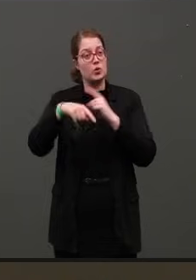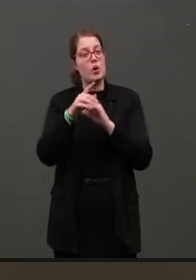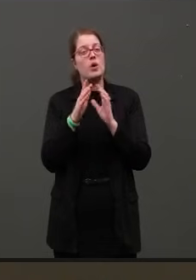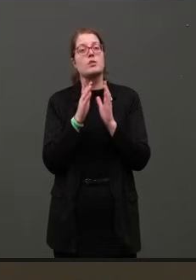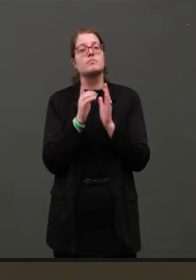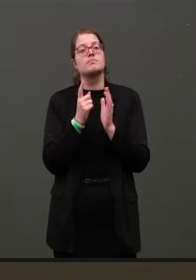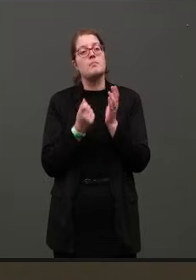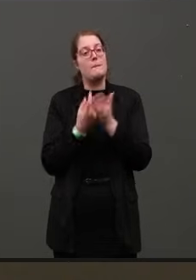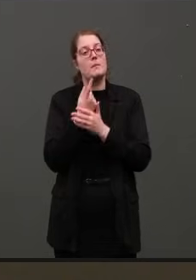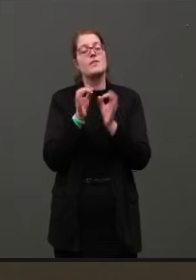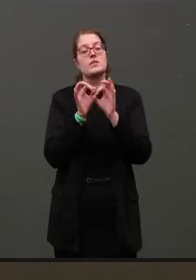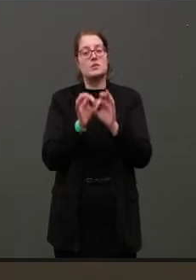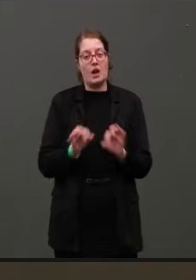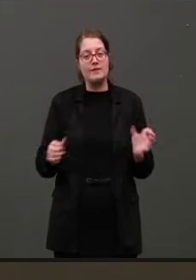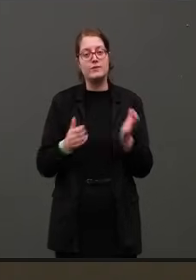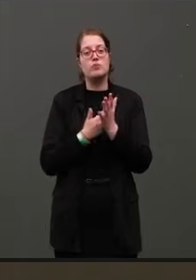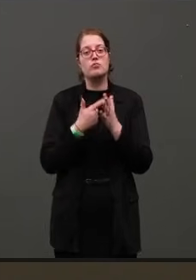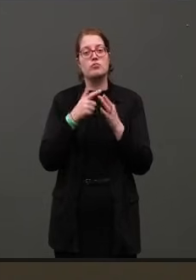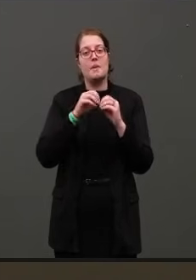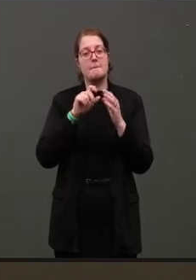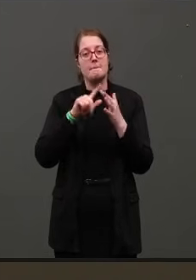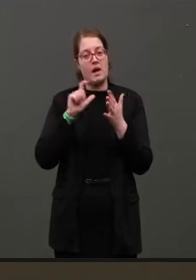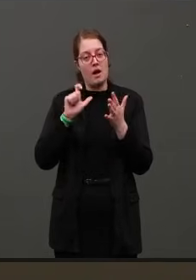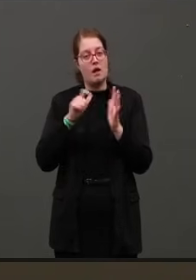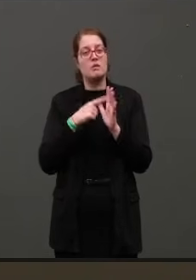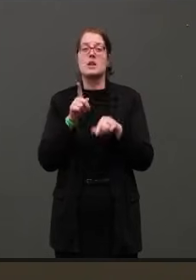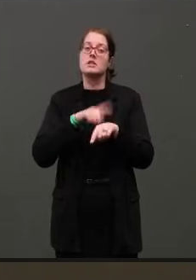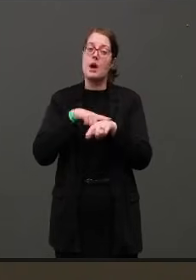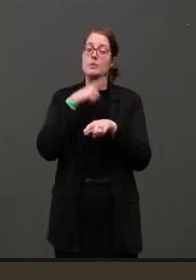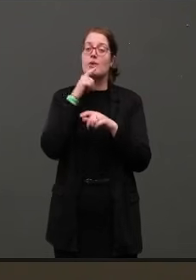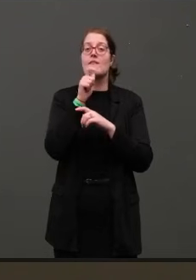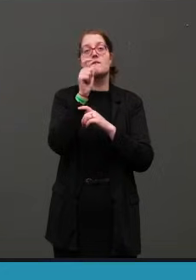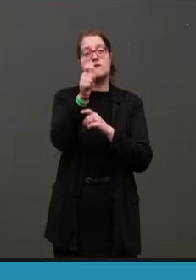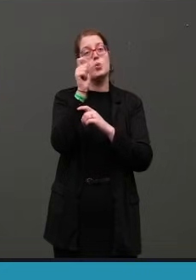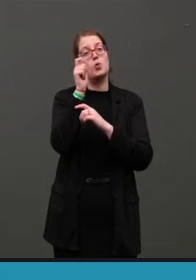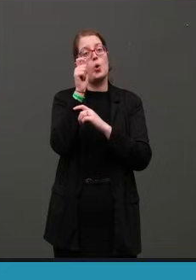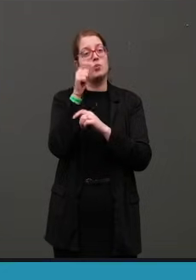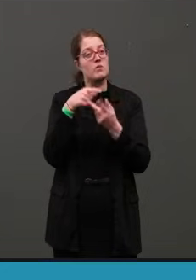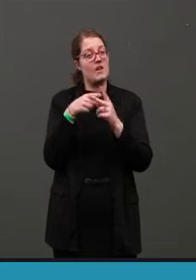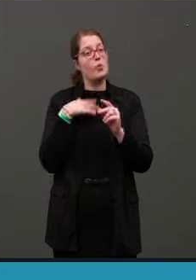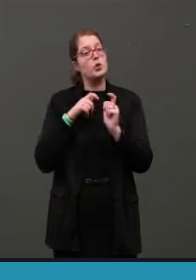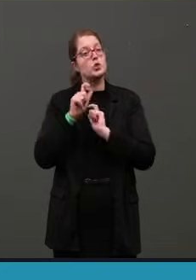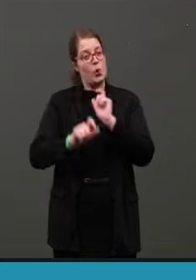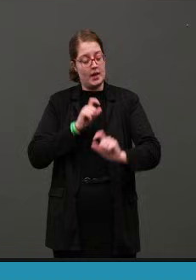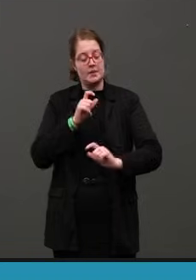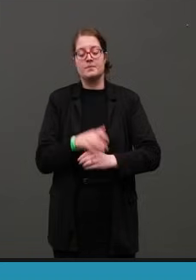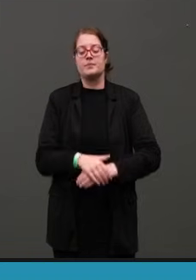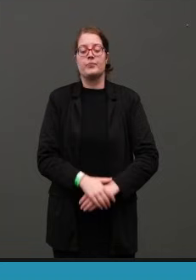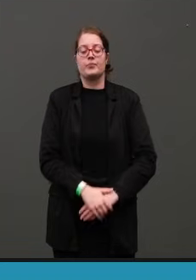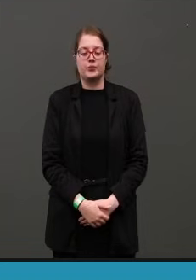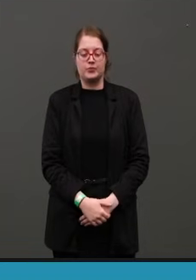Rebecca, and in that time you can take a photo of that slide if you want to make a donation.